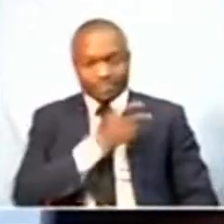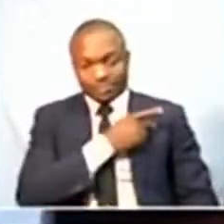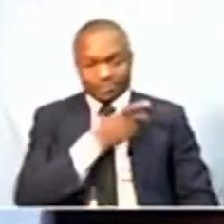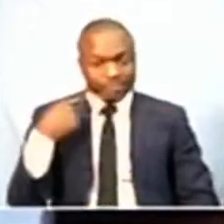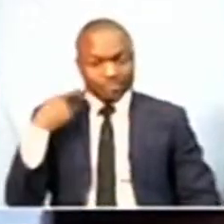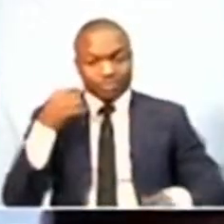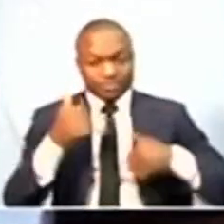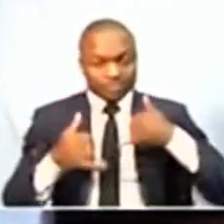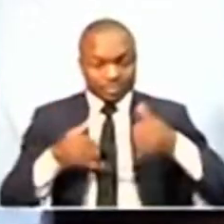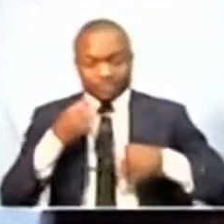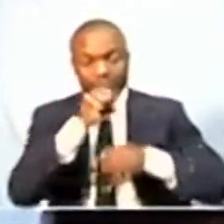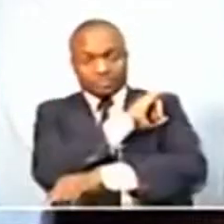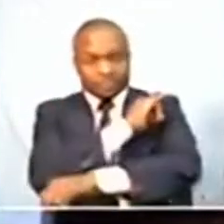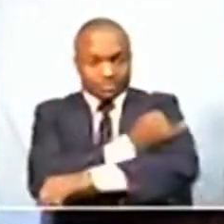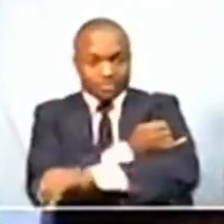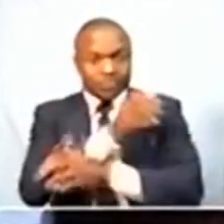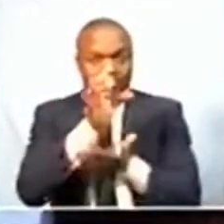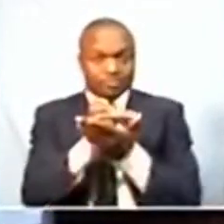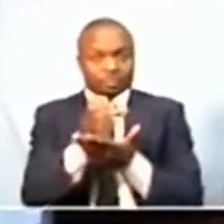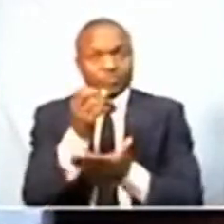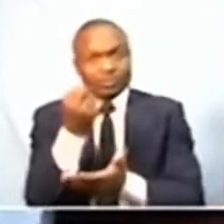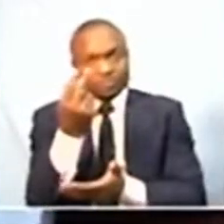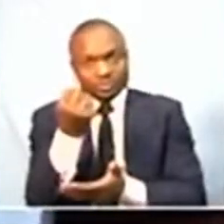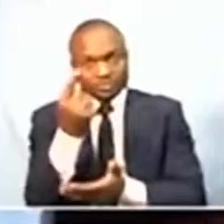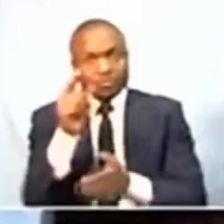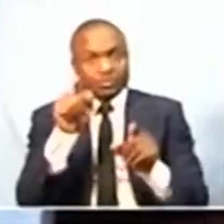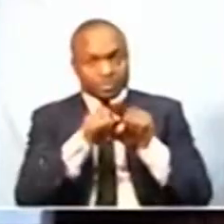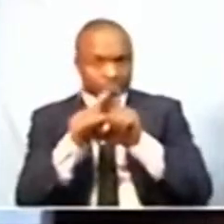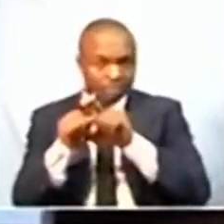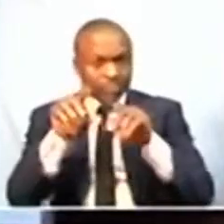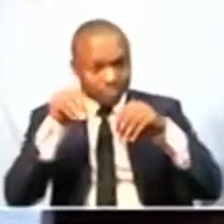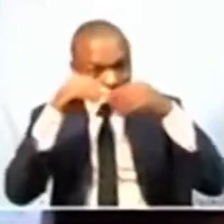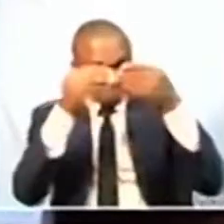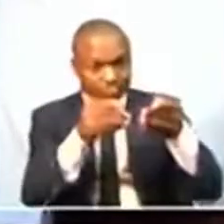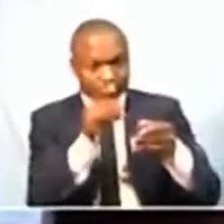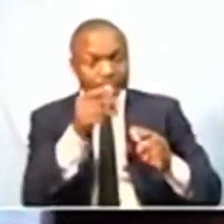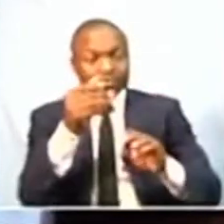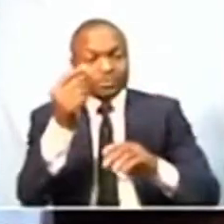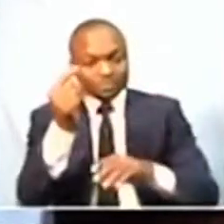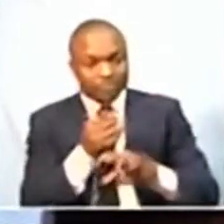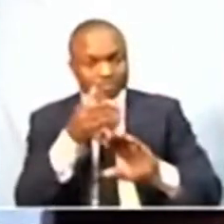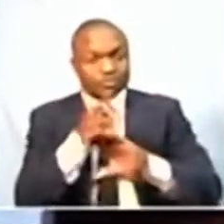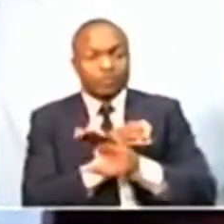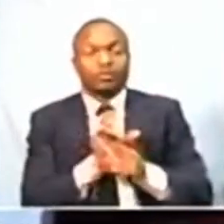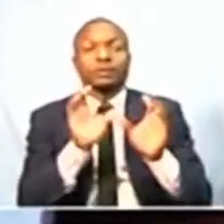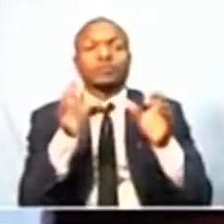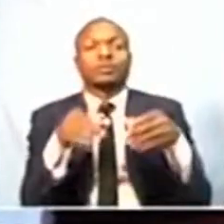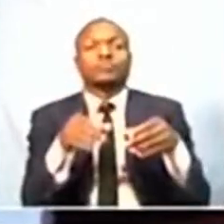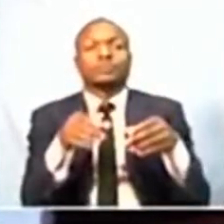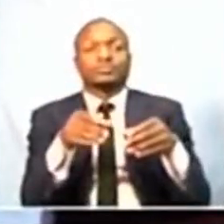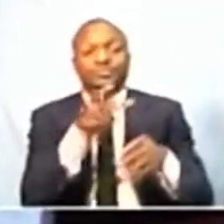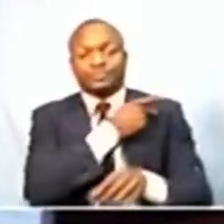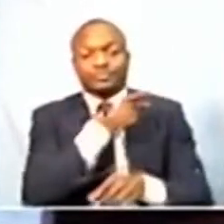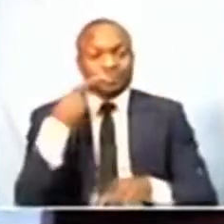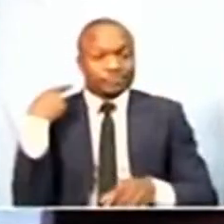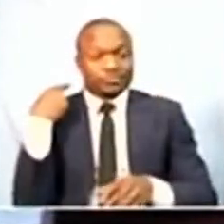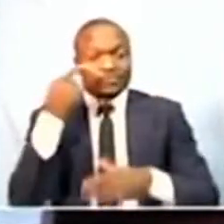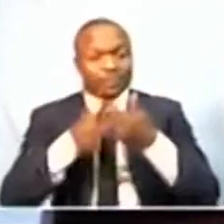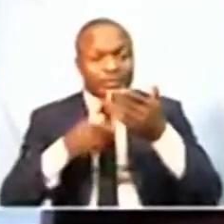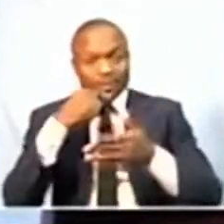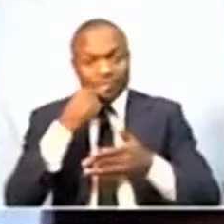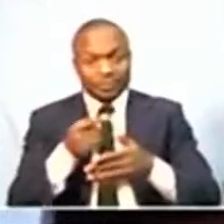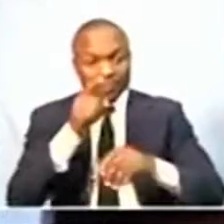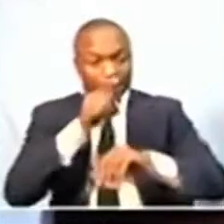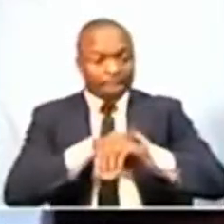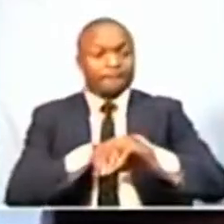of the laws of Zambia, and the same is extended to you when you appear before any parliamentary committee, that whatever you say during our